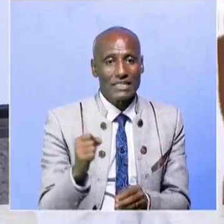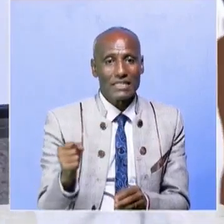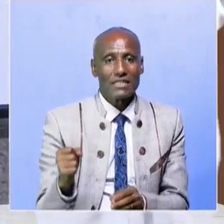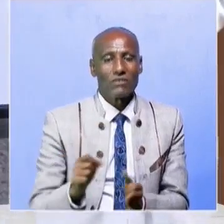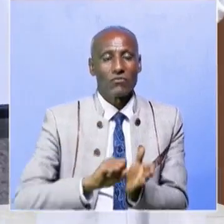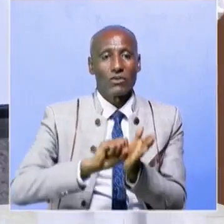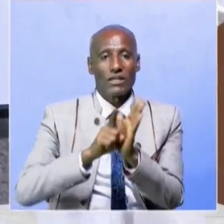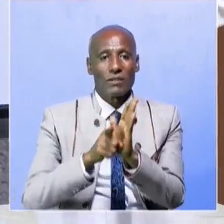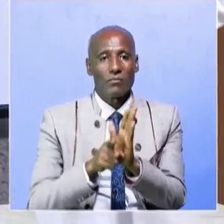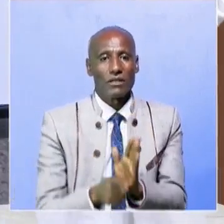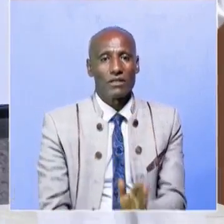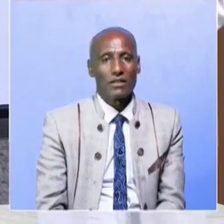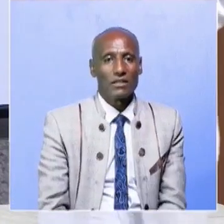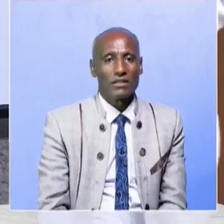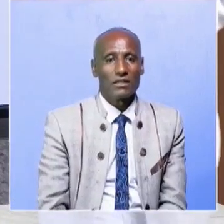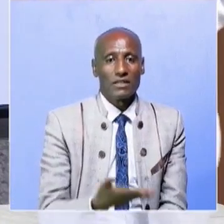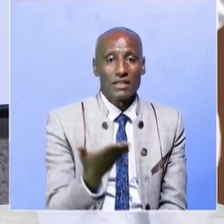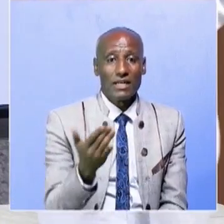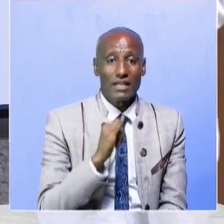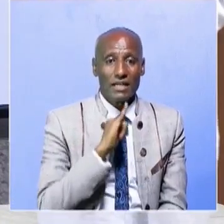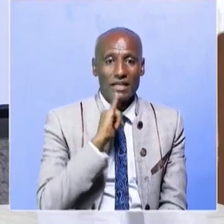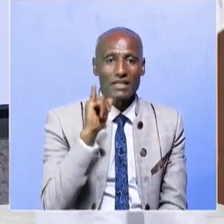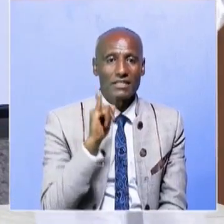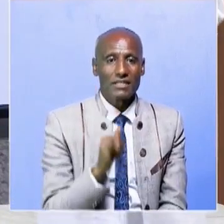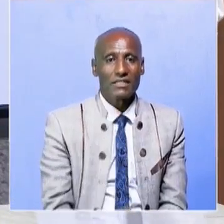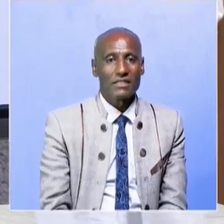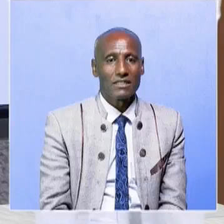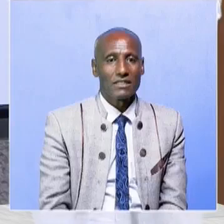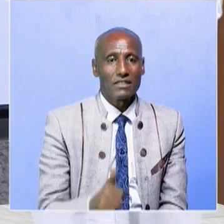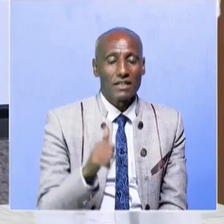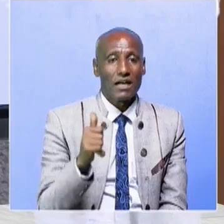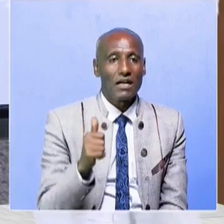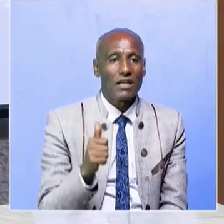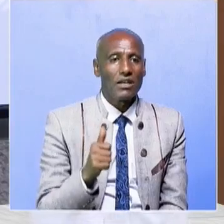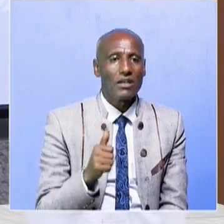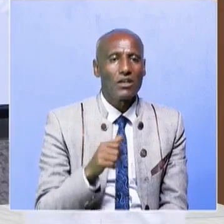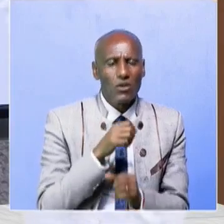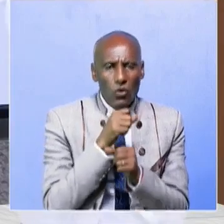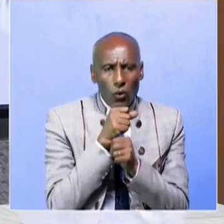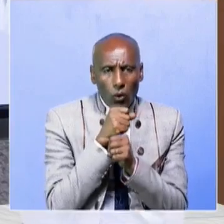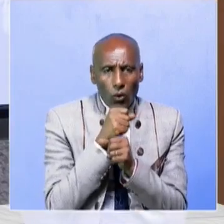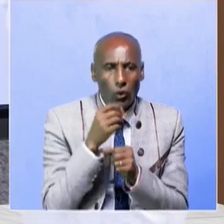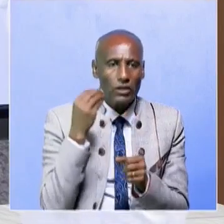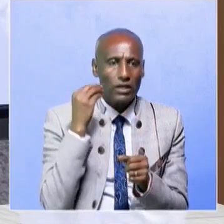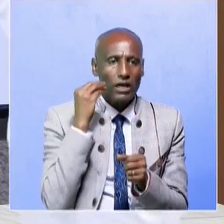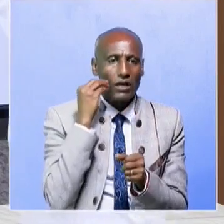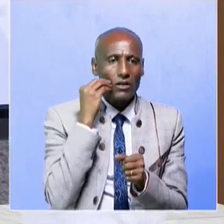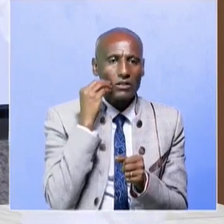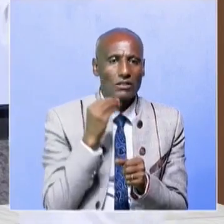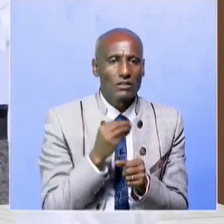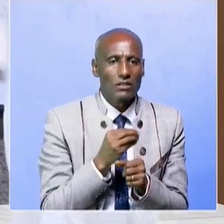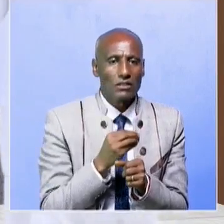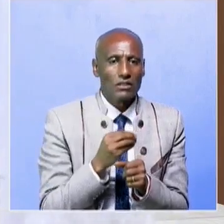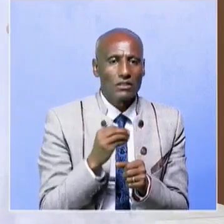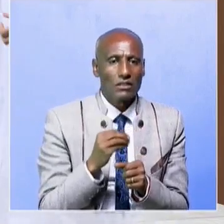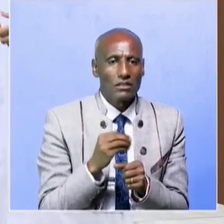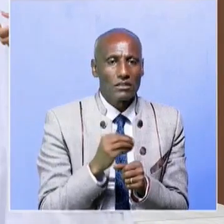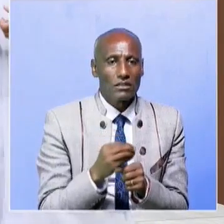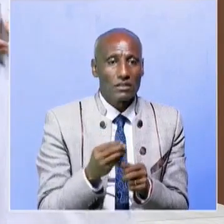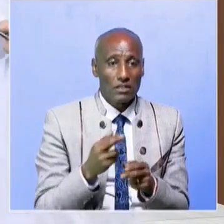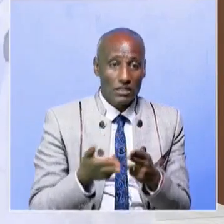For example, there is, let's say, an old house. If there is an old house, if you do